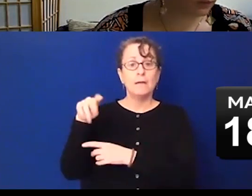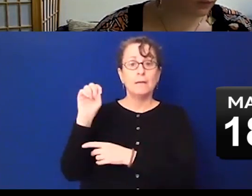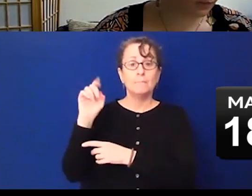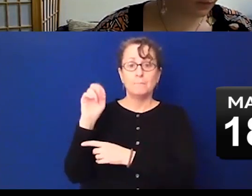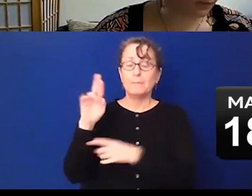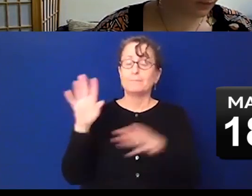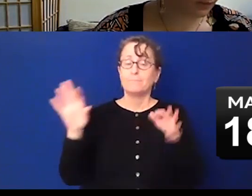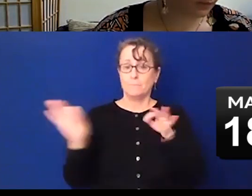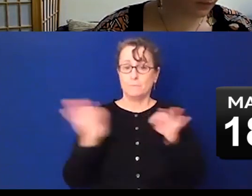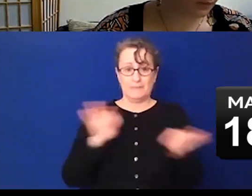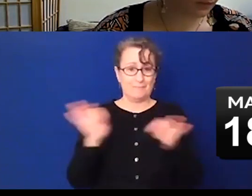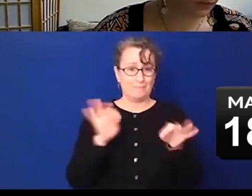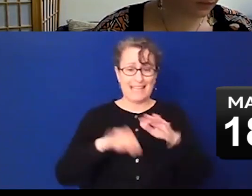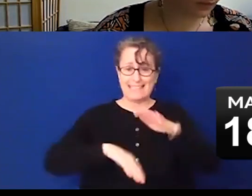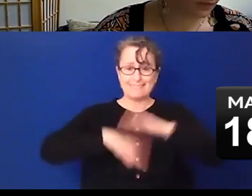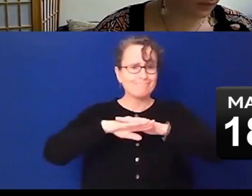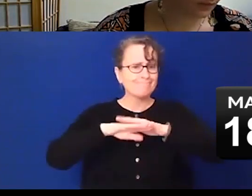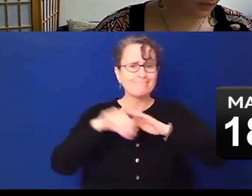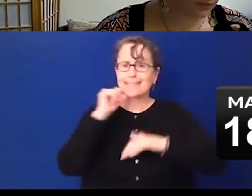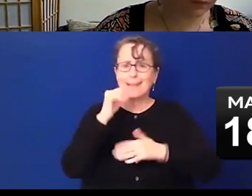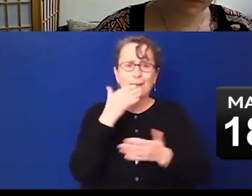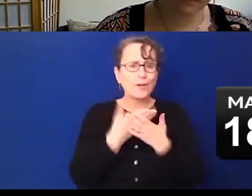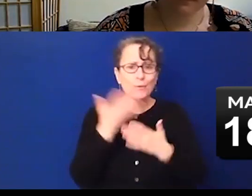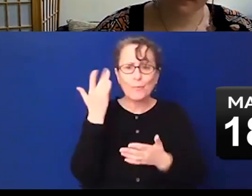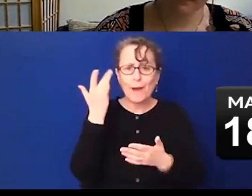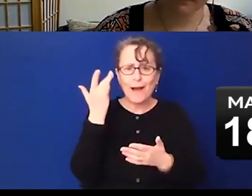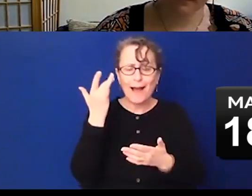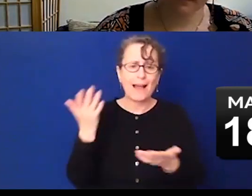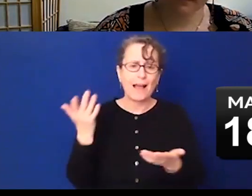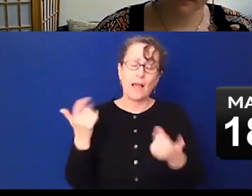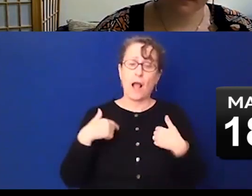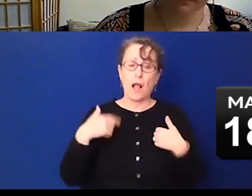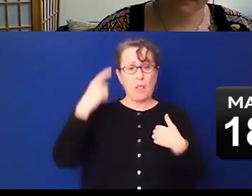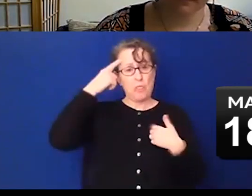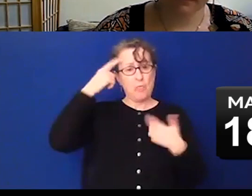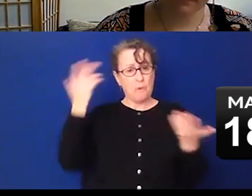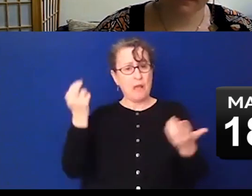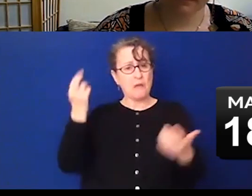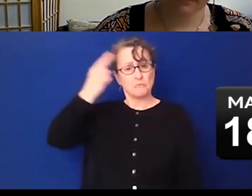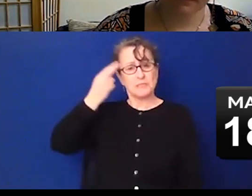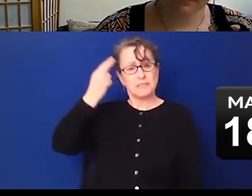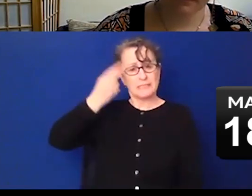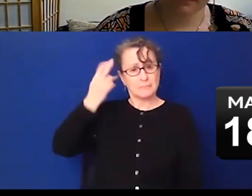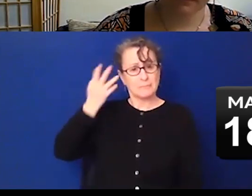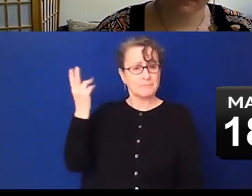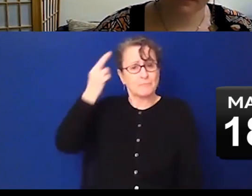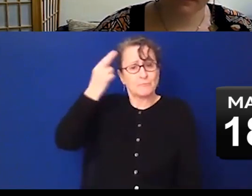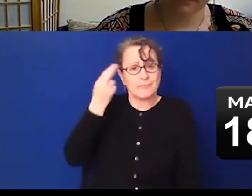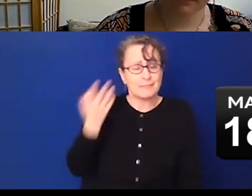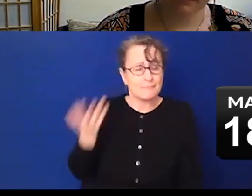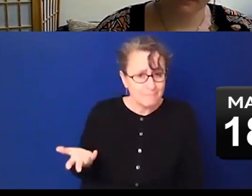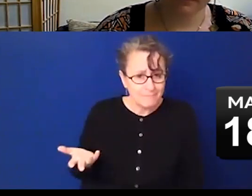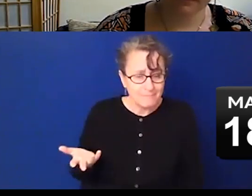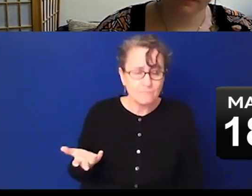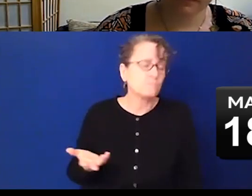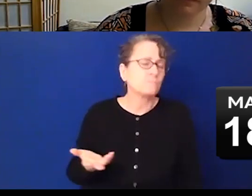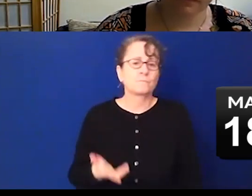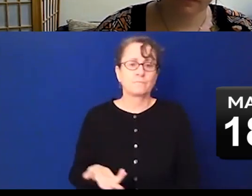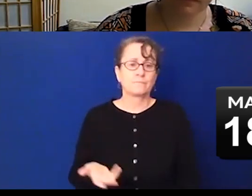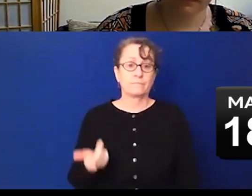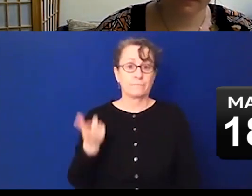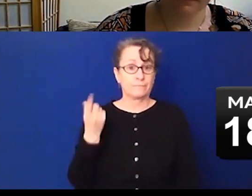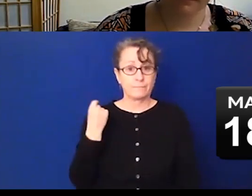that, you know, reasonable expenses would be the math that you presented, but gosh, last year was